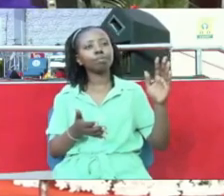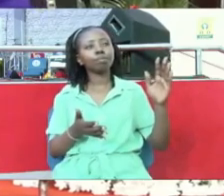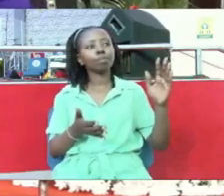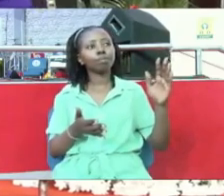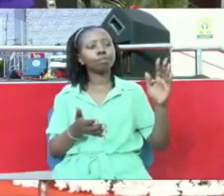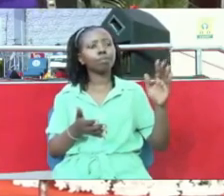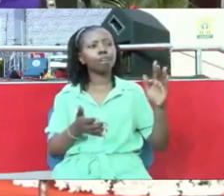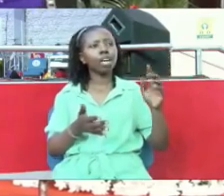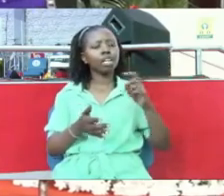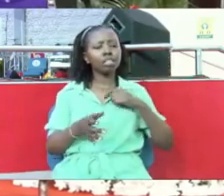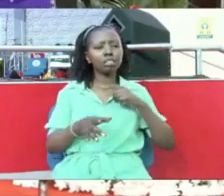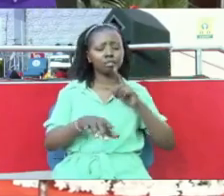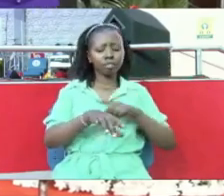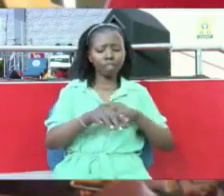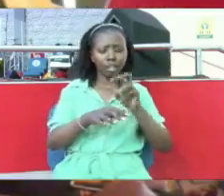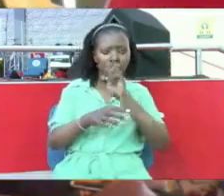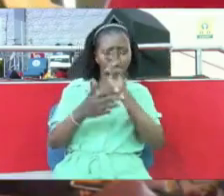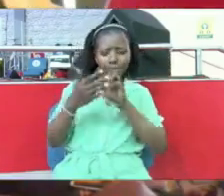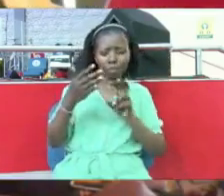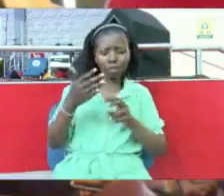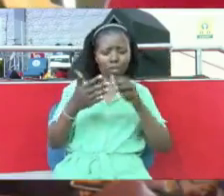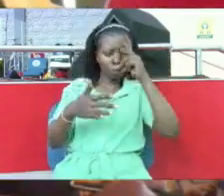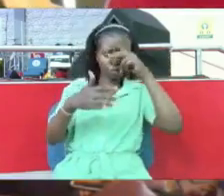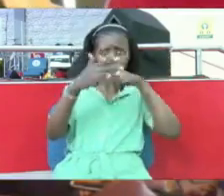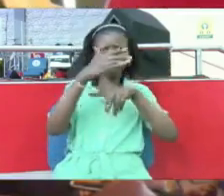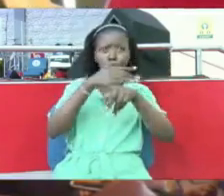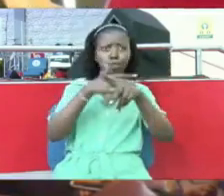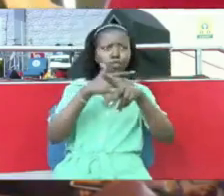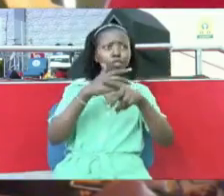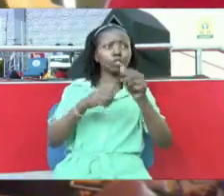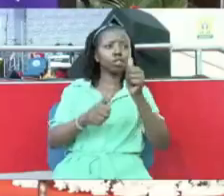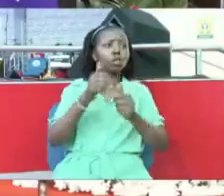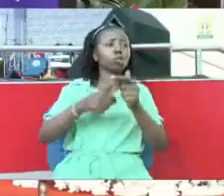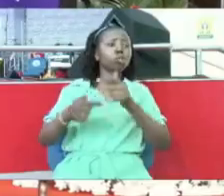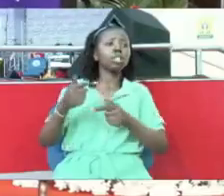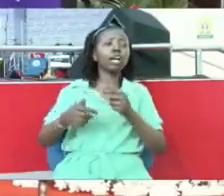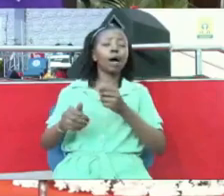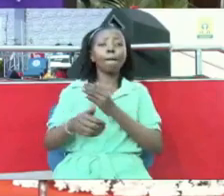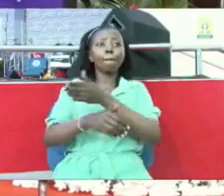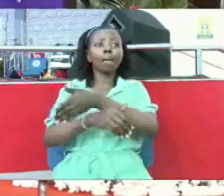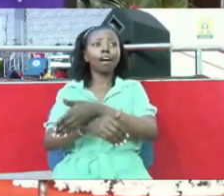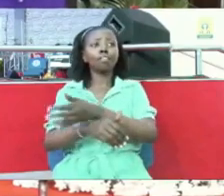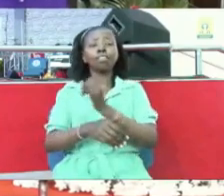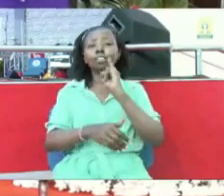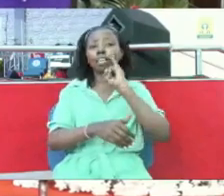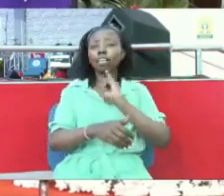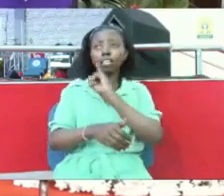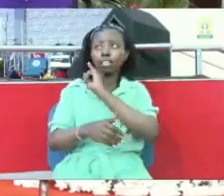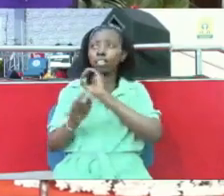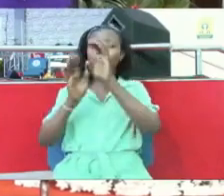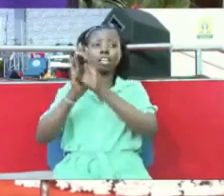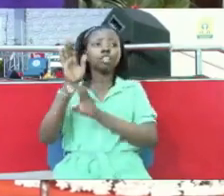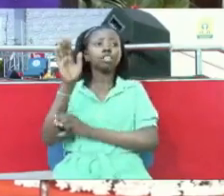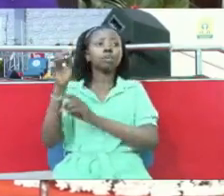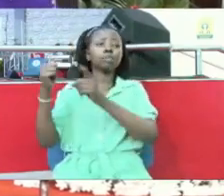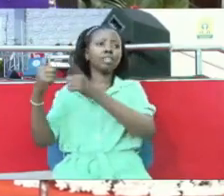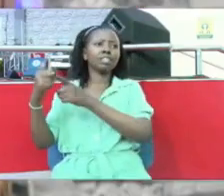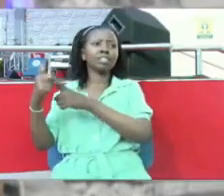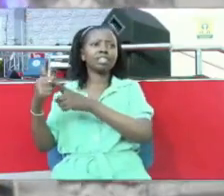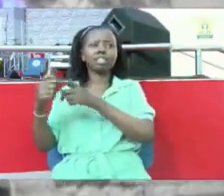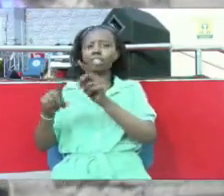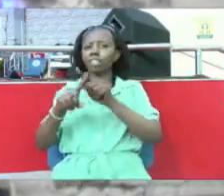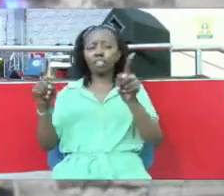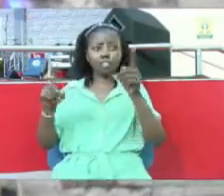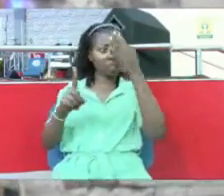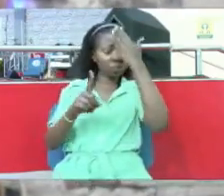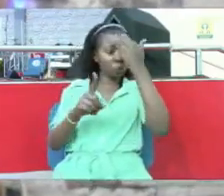When you read the prophecies that came after Isaiah chapter 6, those prophecies are totally different because in